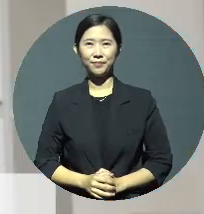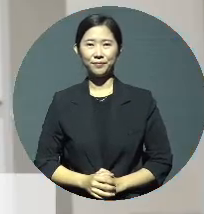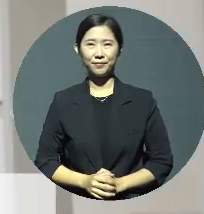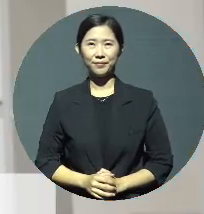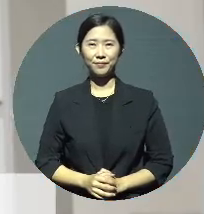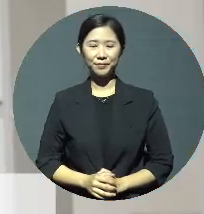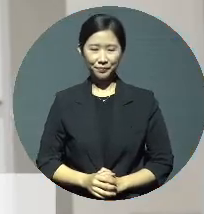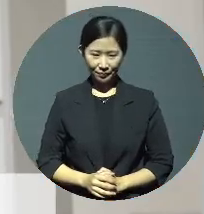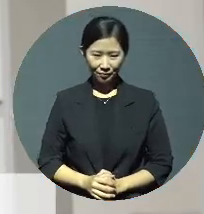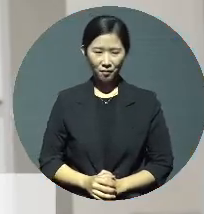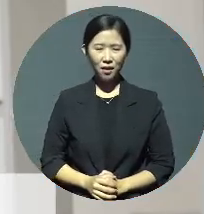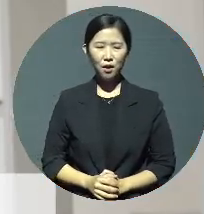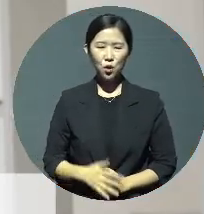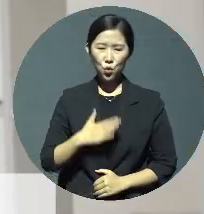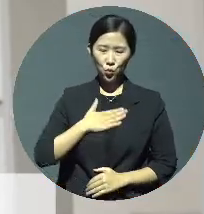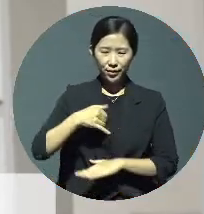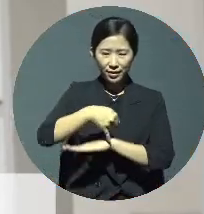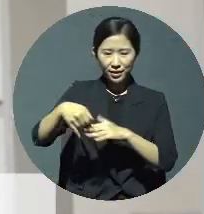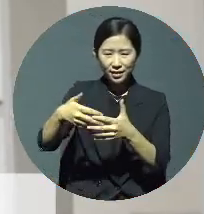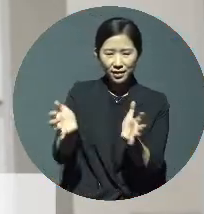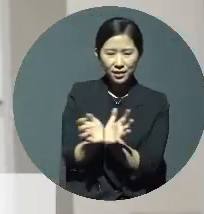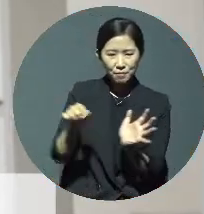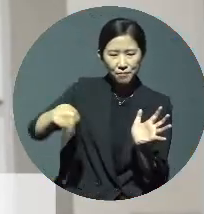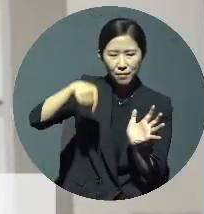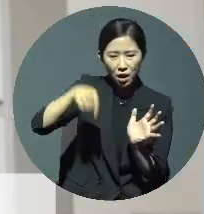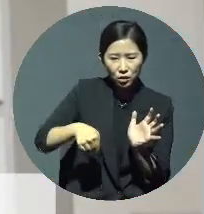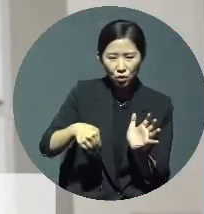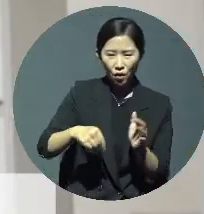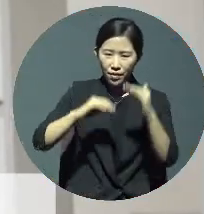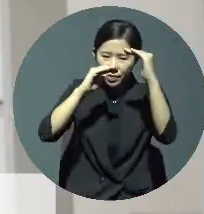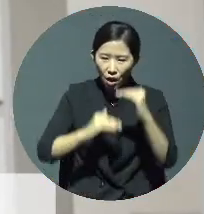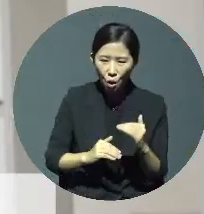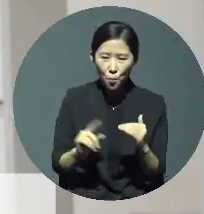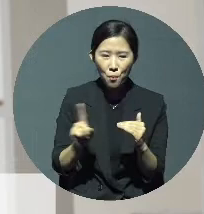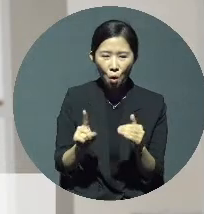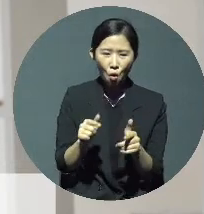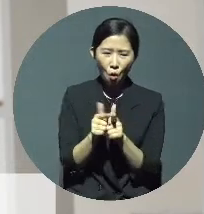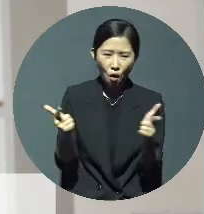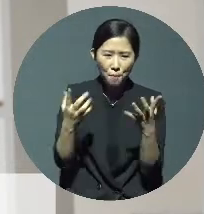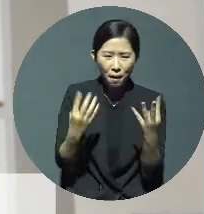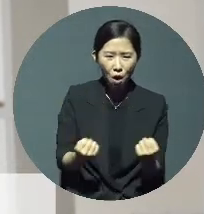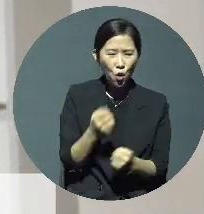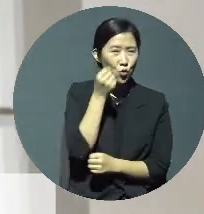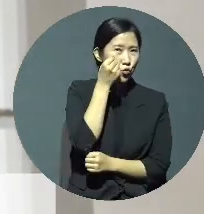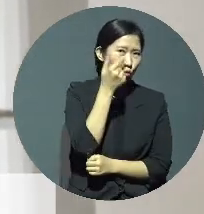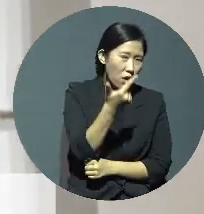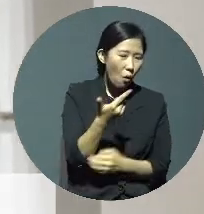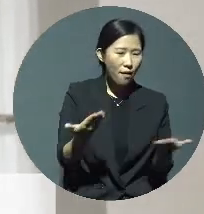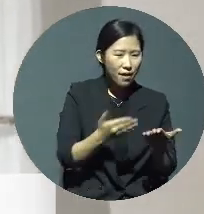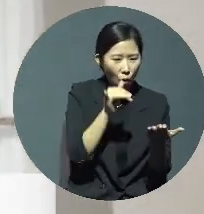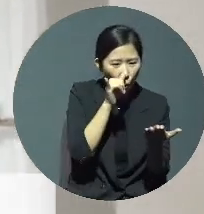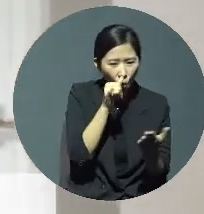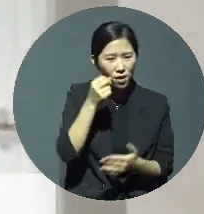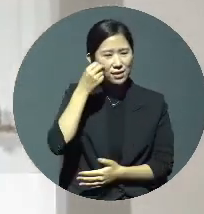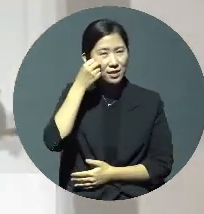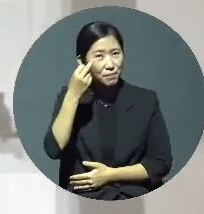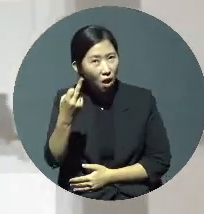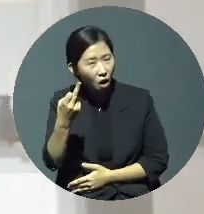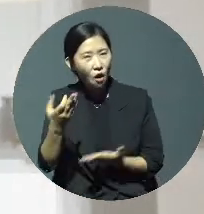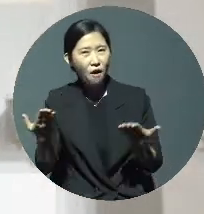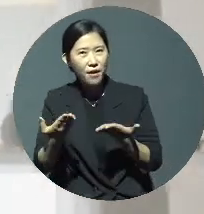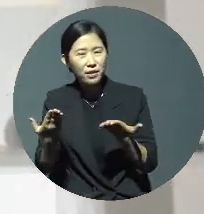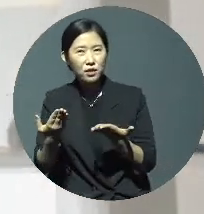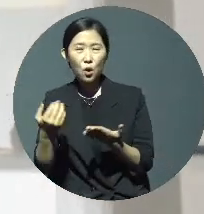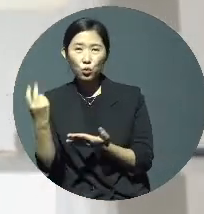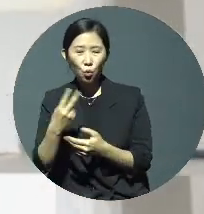So some of the projects that we do at Layer are production. You know, we work on something for 6 months, 12 months, 24 months to drive